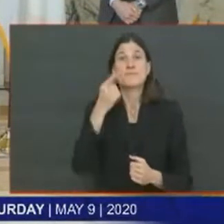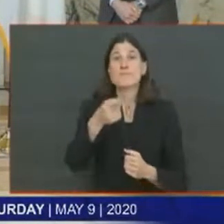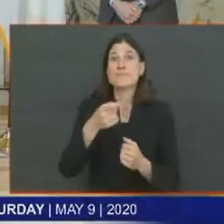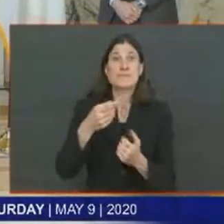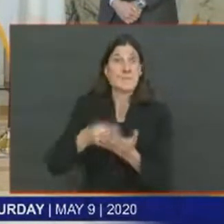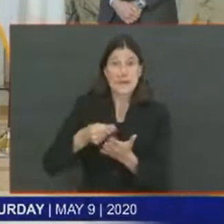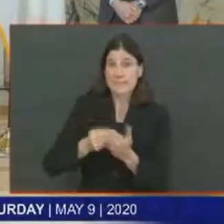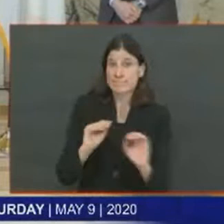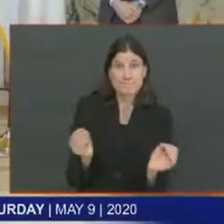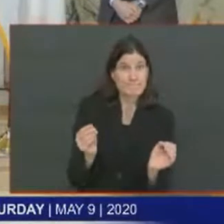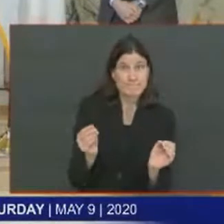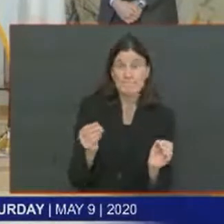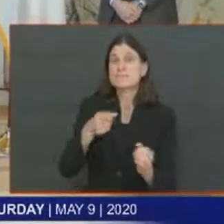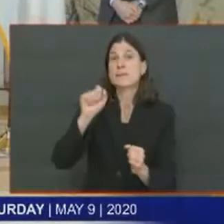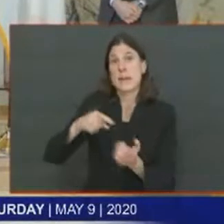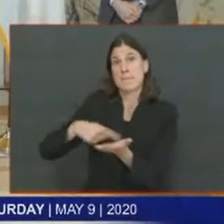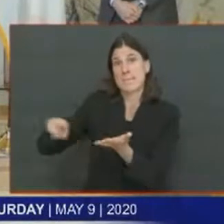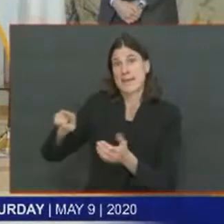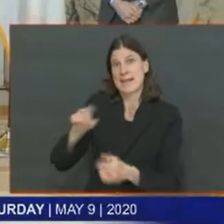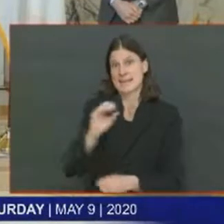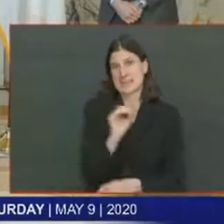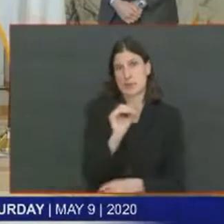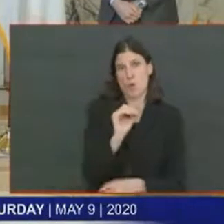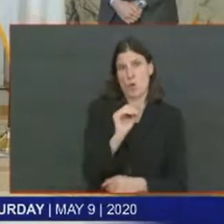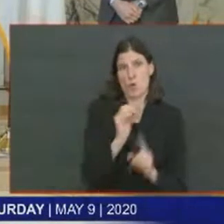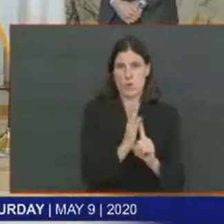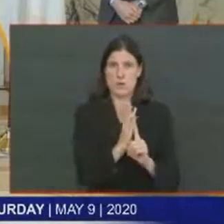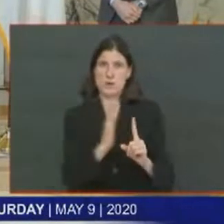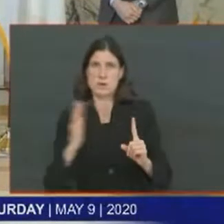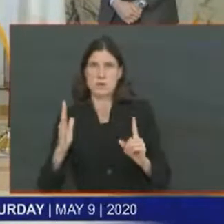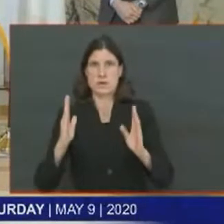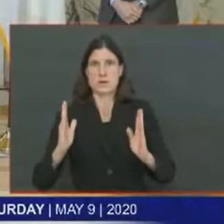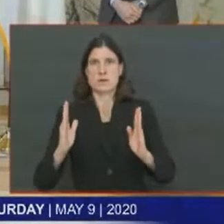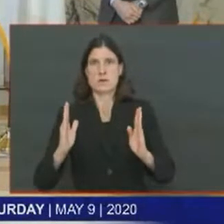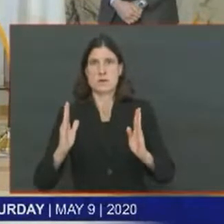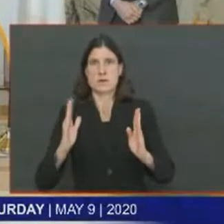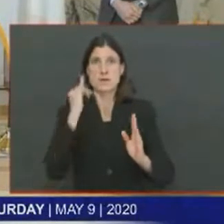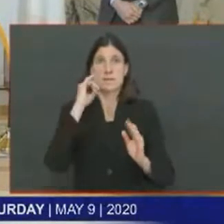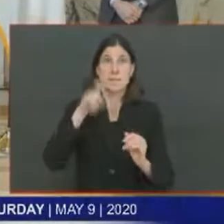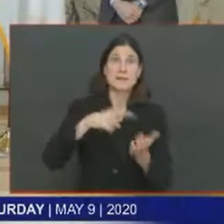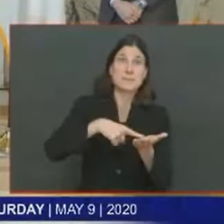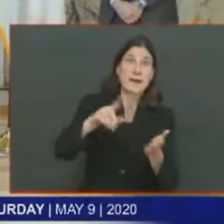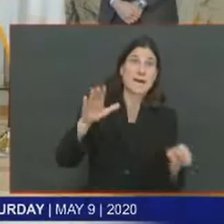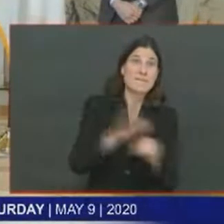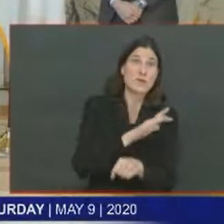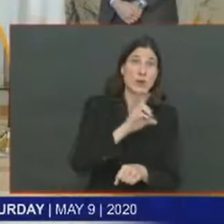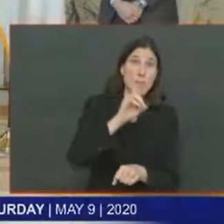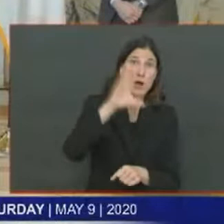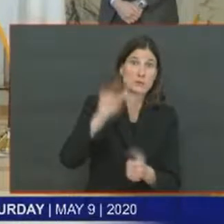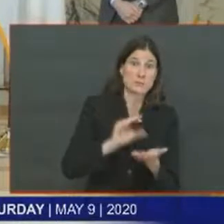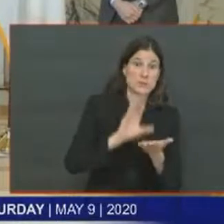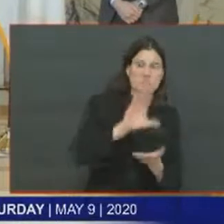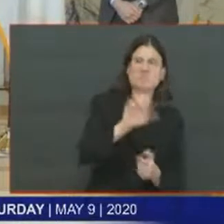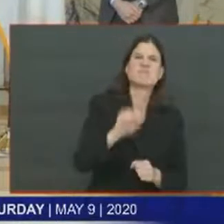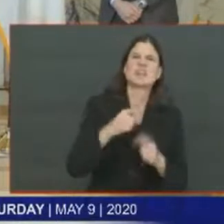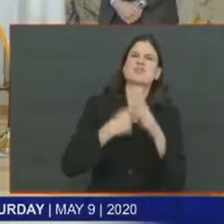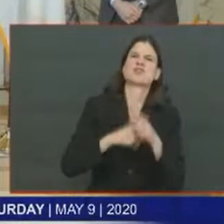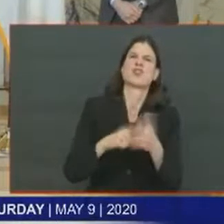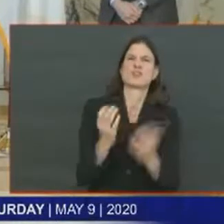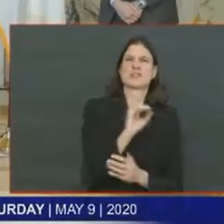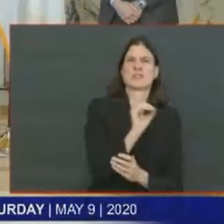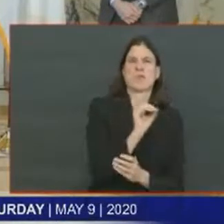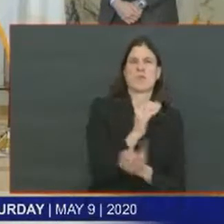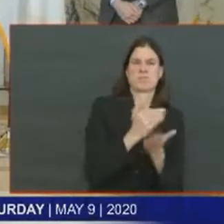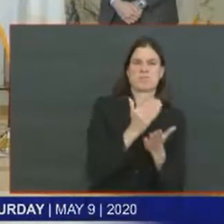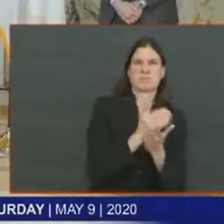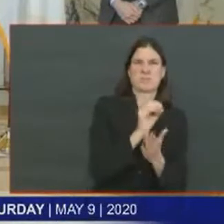So for someone who pays $300 a month in student loans, That's almost $4,000 of savings over